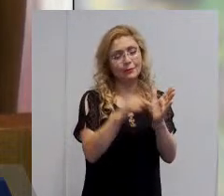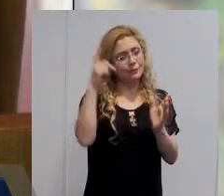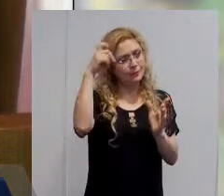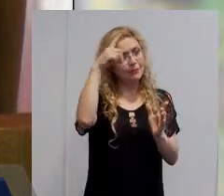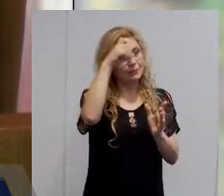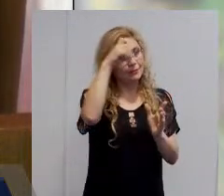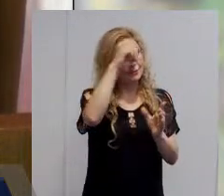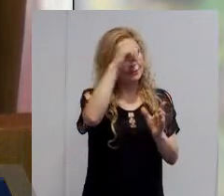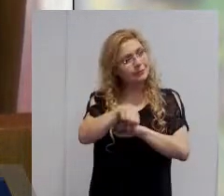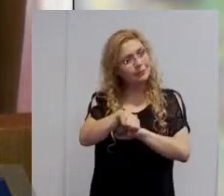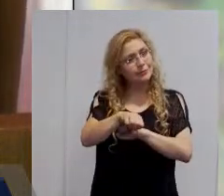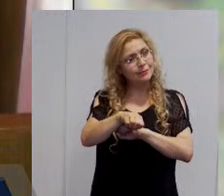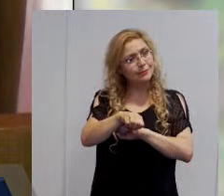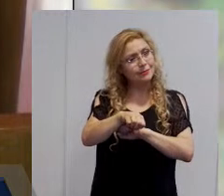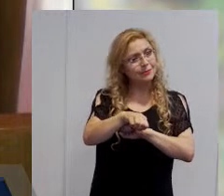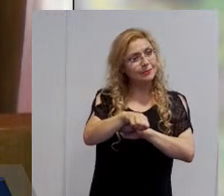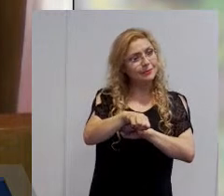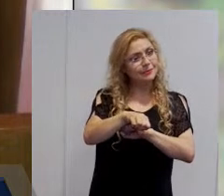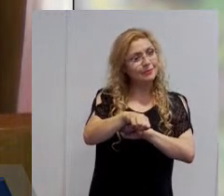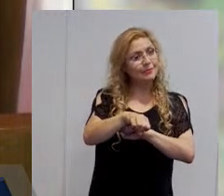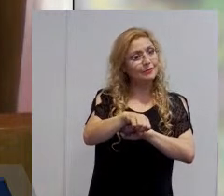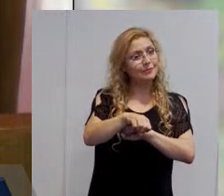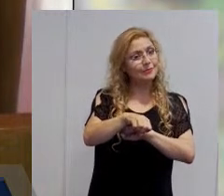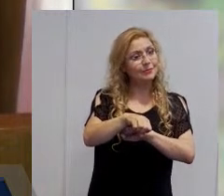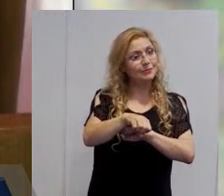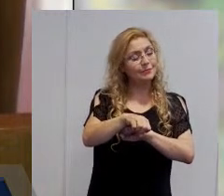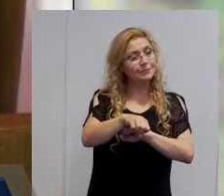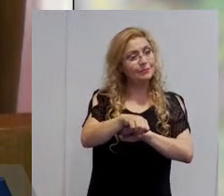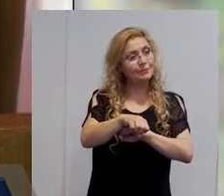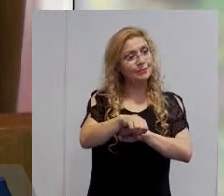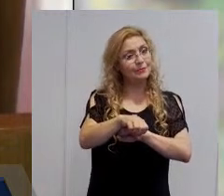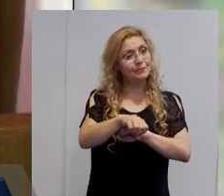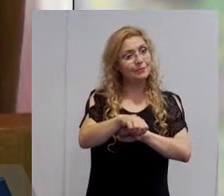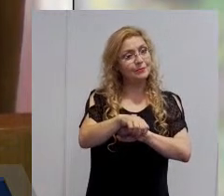today, and we have a difficult time accepting